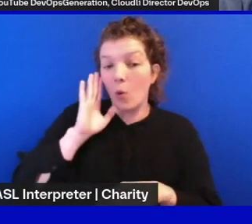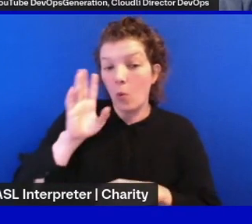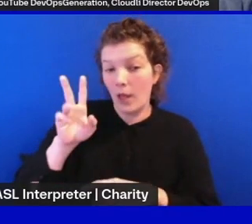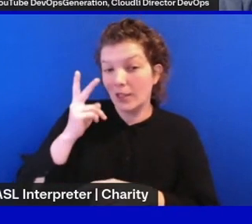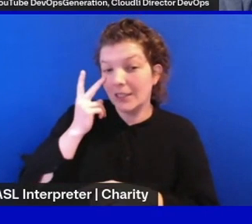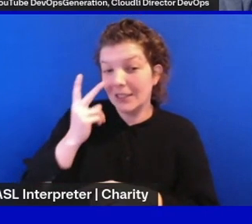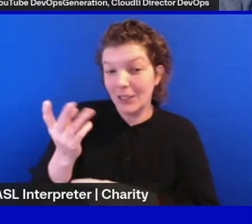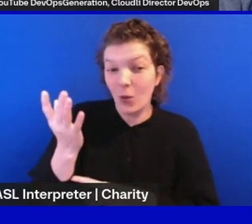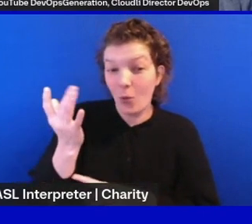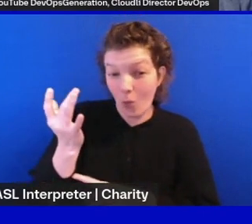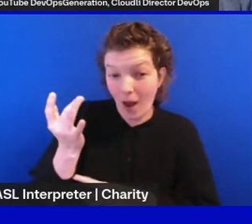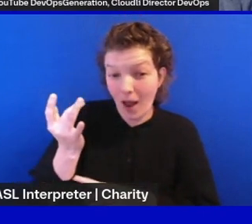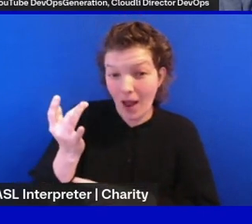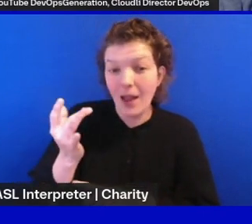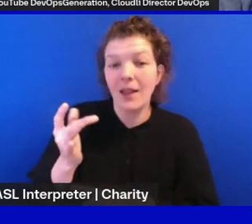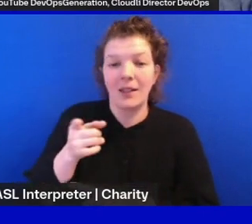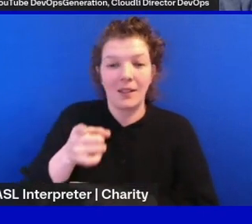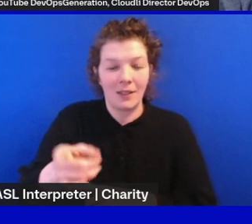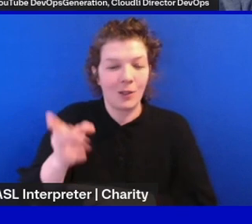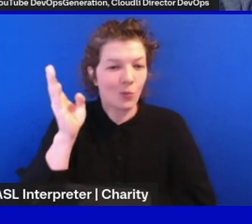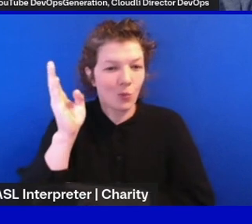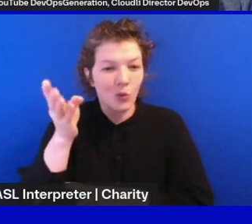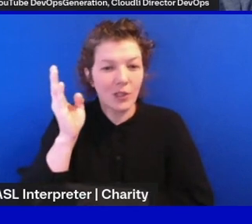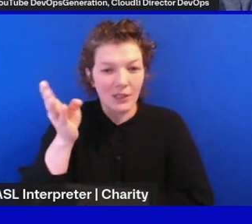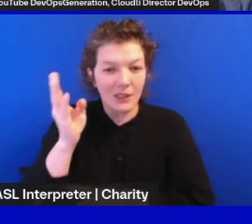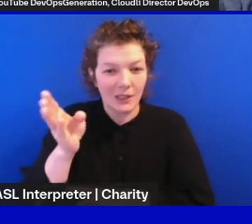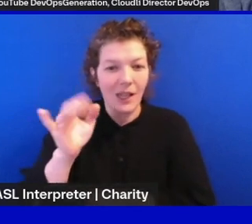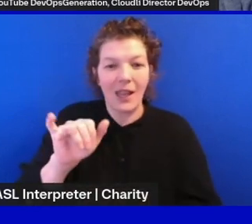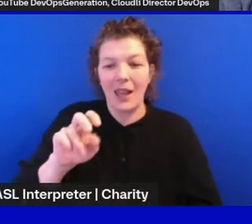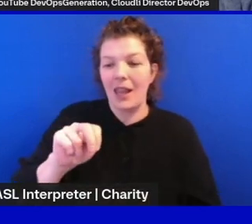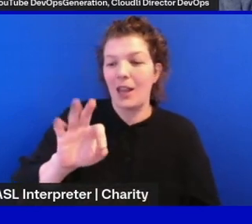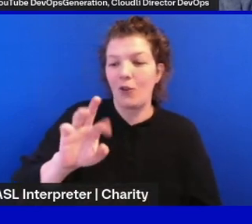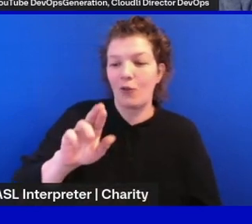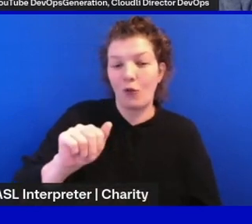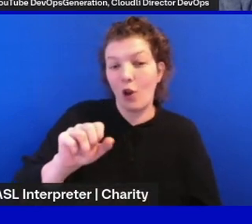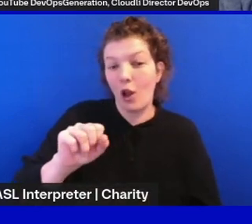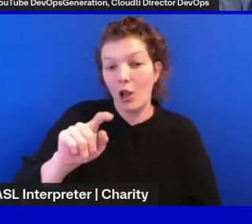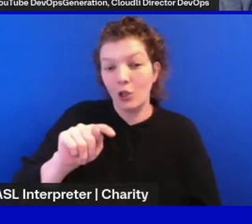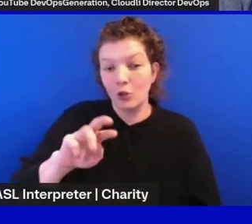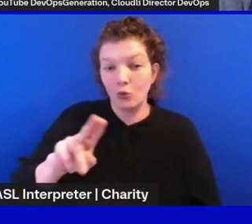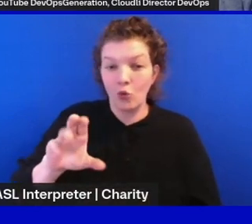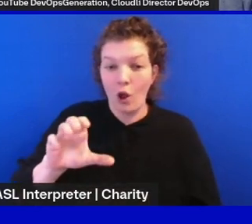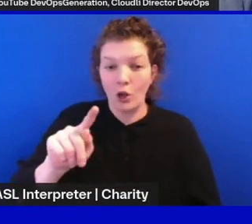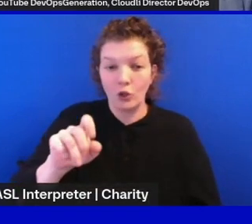presentation: infrastructure, post-merger, solving key technology challenges with Hashistack.